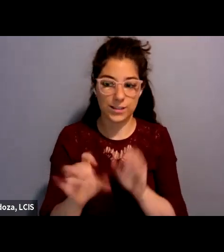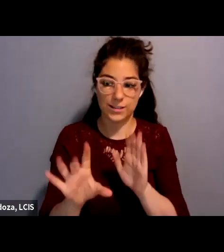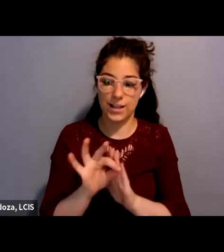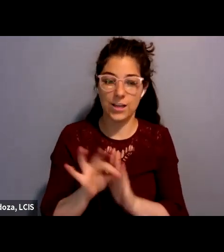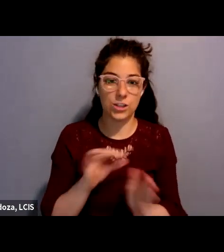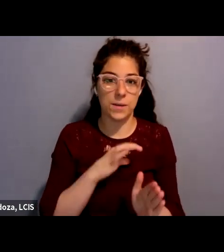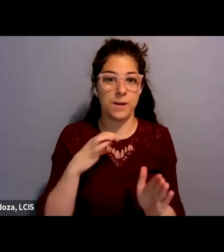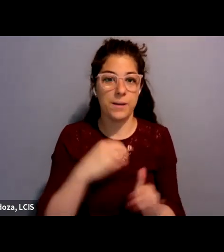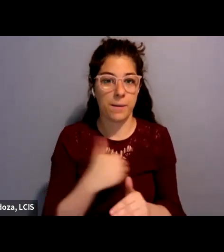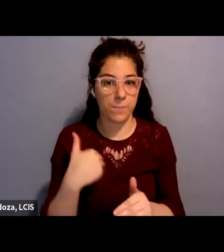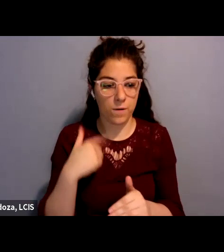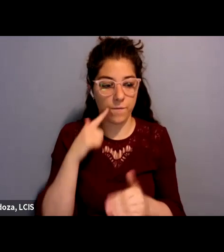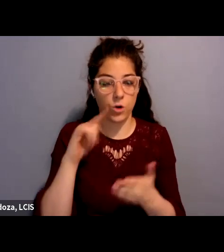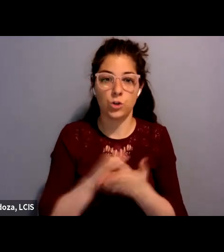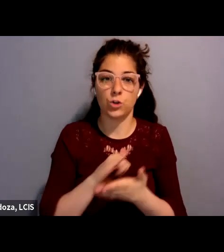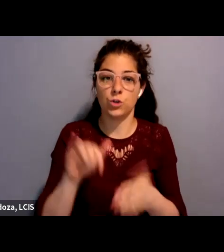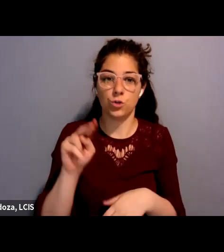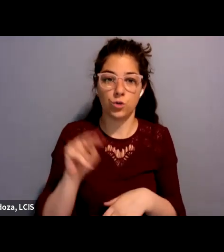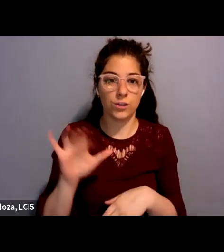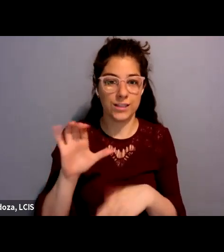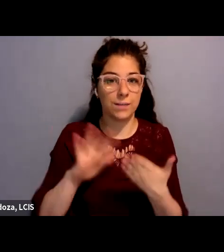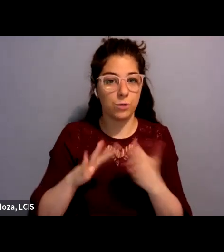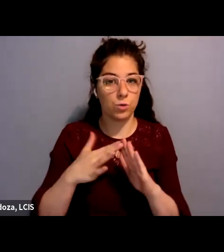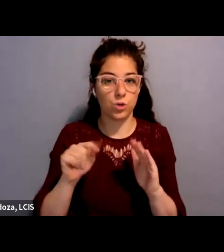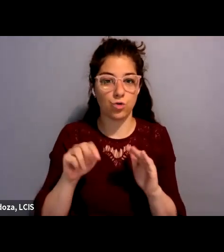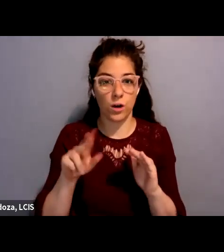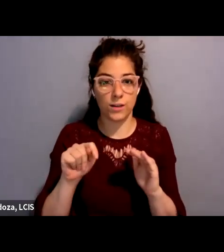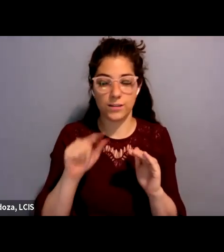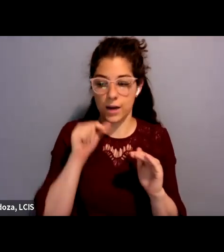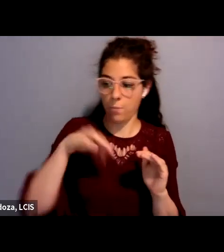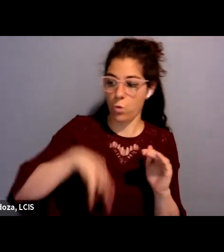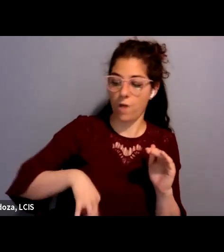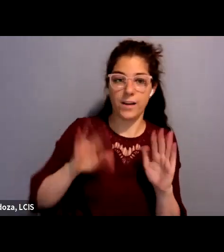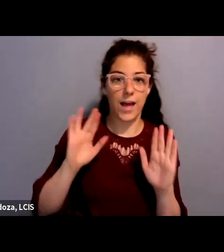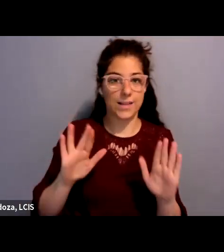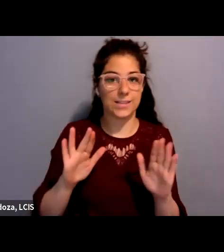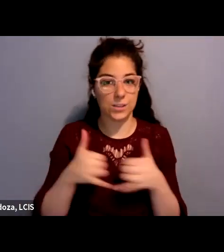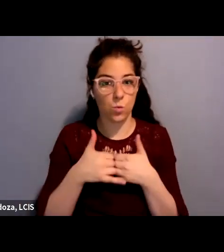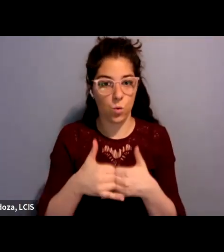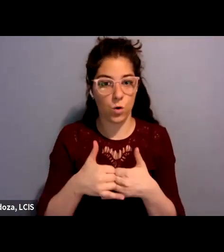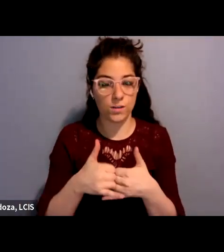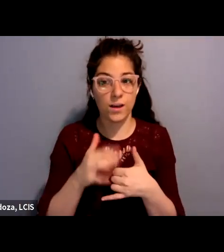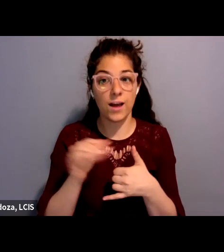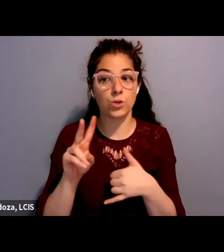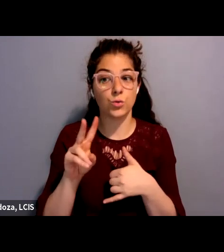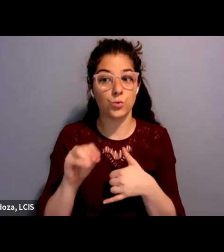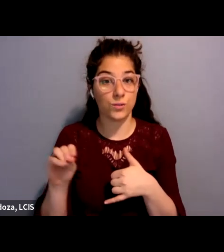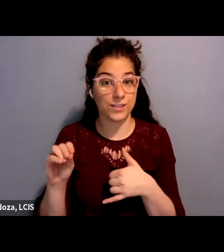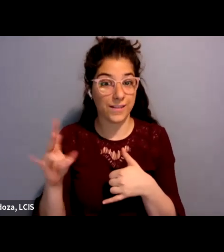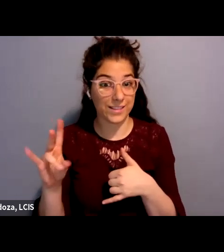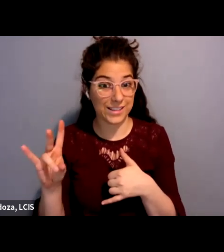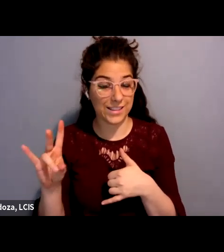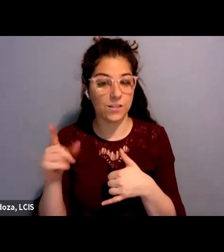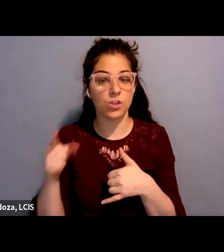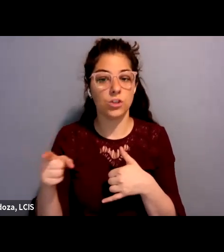member for the New York Community Trust Nonprofit Excellence Awards. And in 2017, she